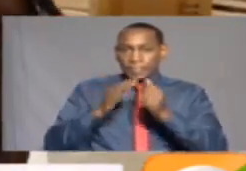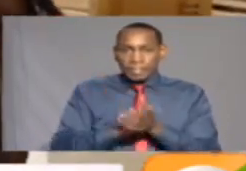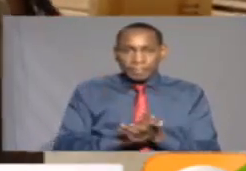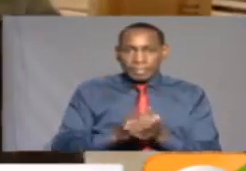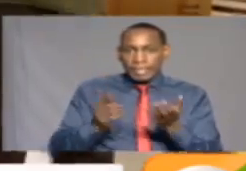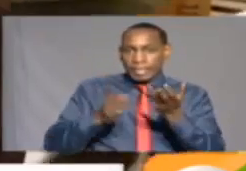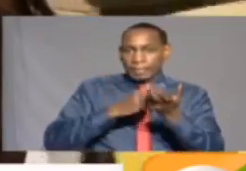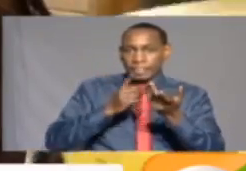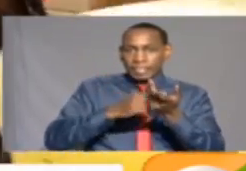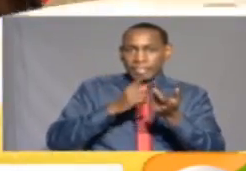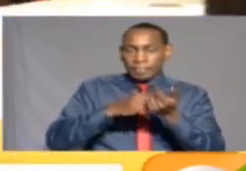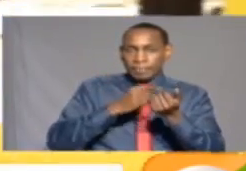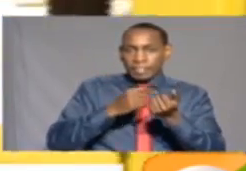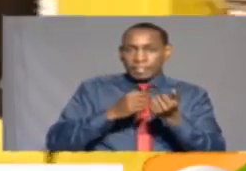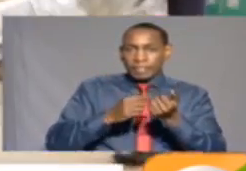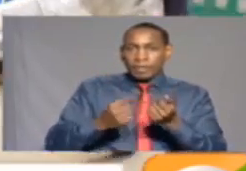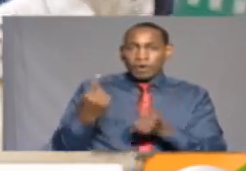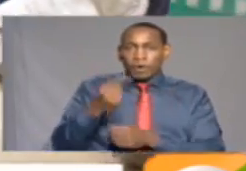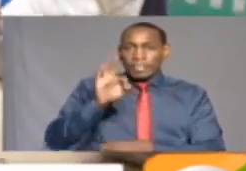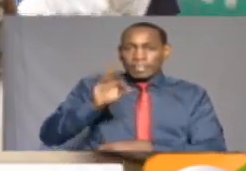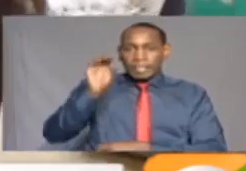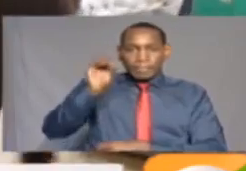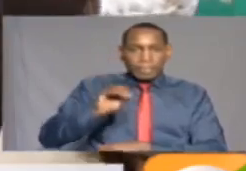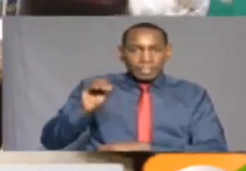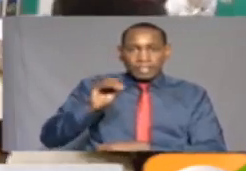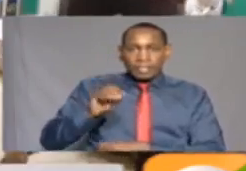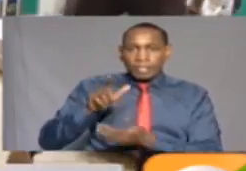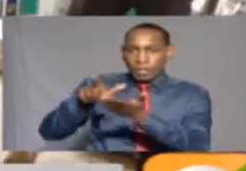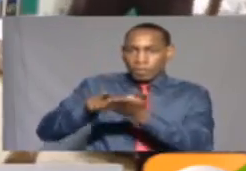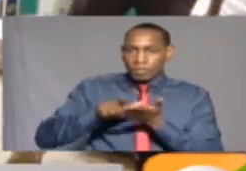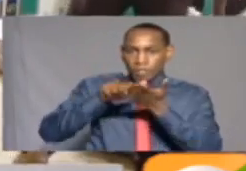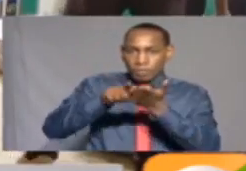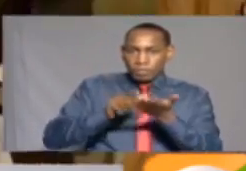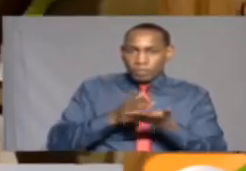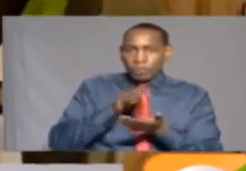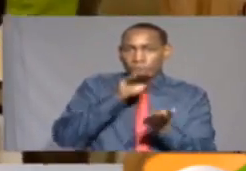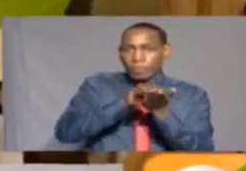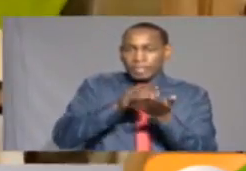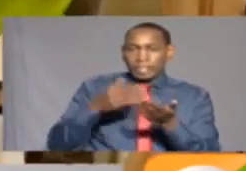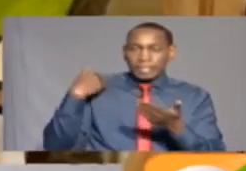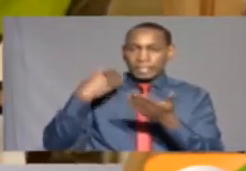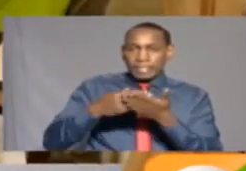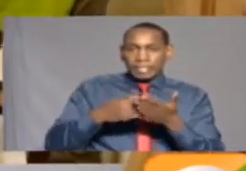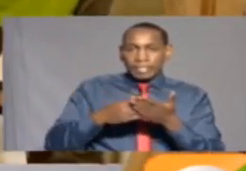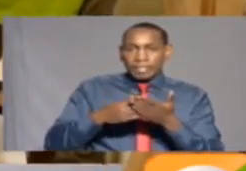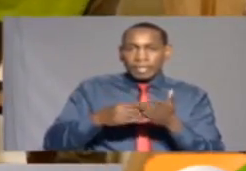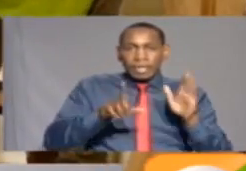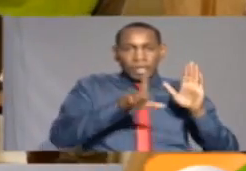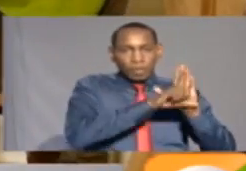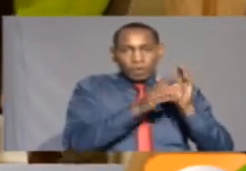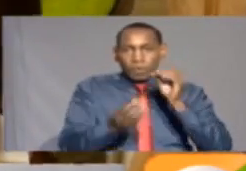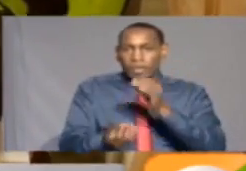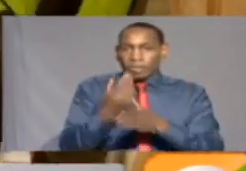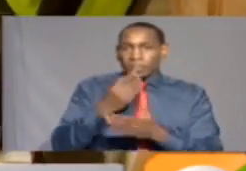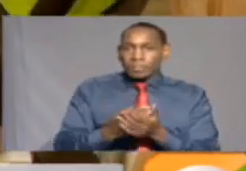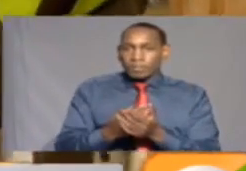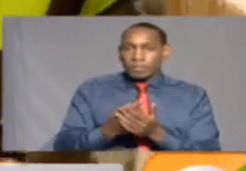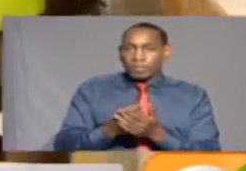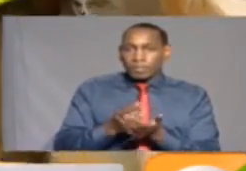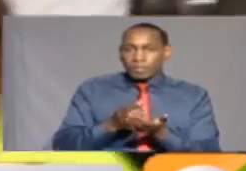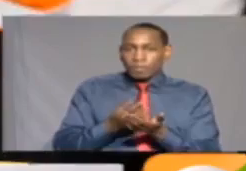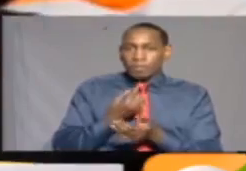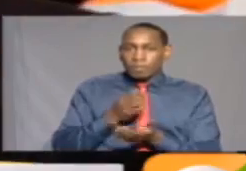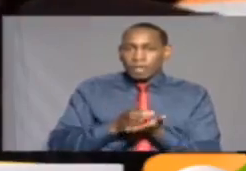to statistics from Ernst & Young, only 3% of all loans issued by banks since the law capping interest rates came into effect were directed towards